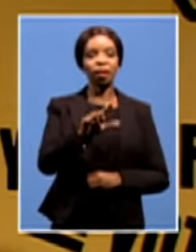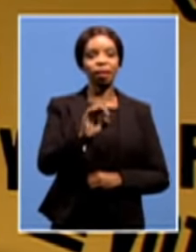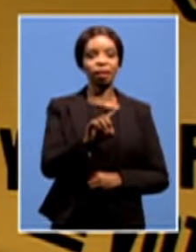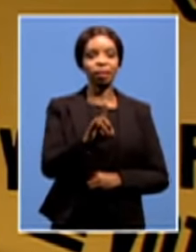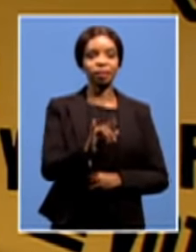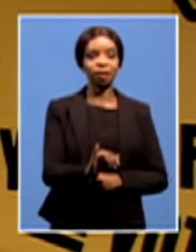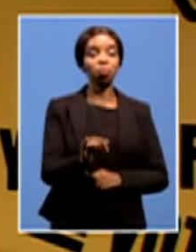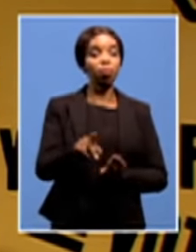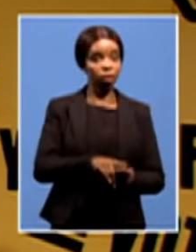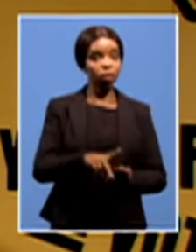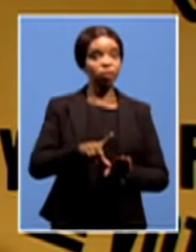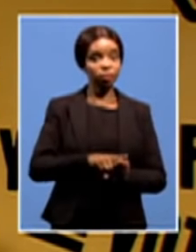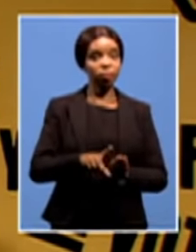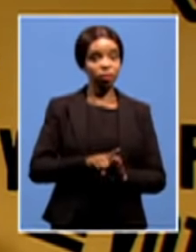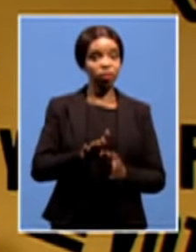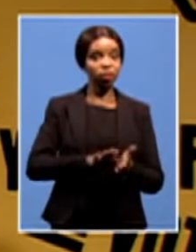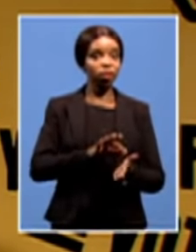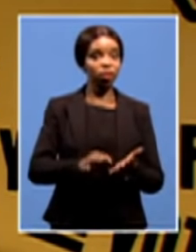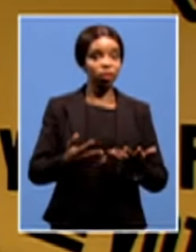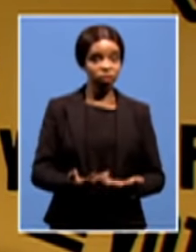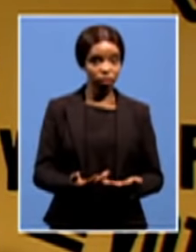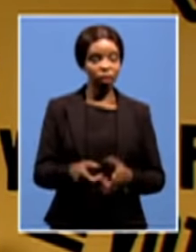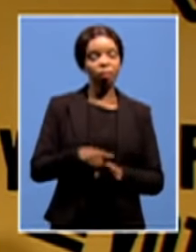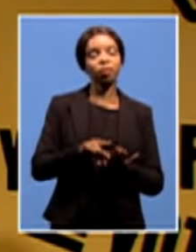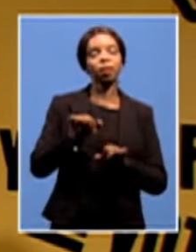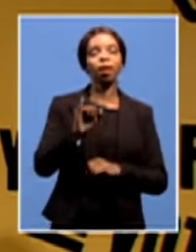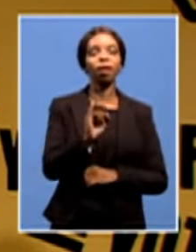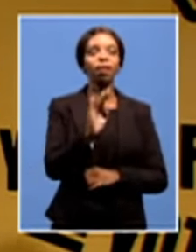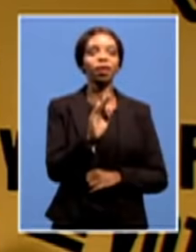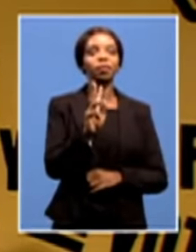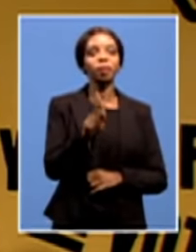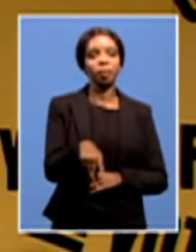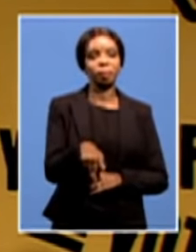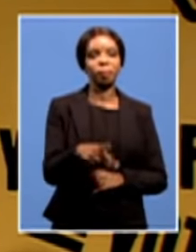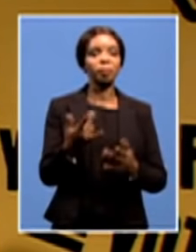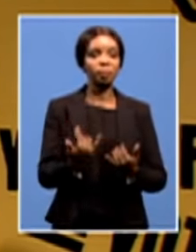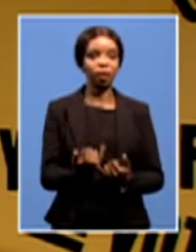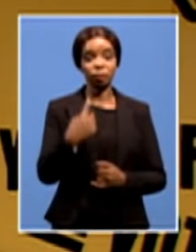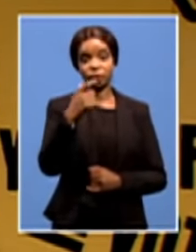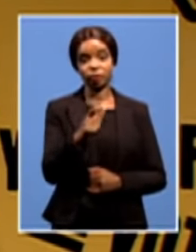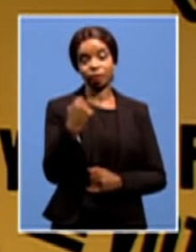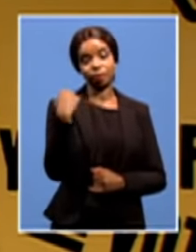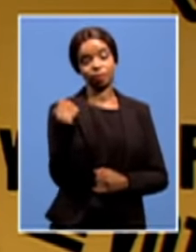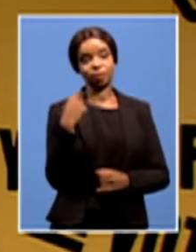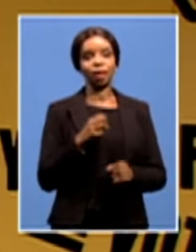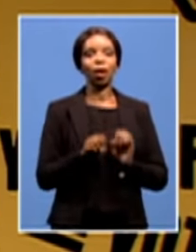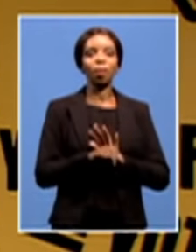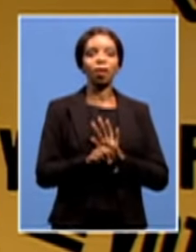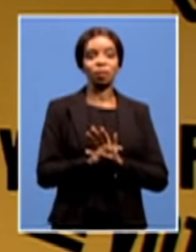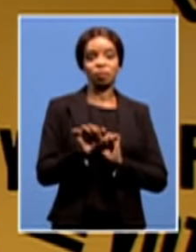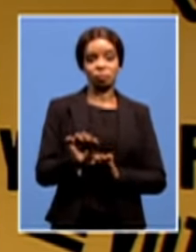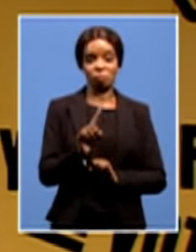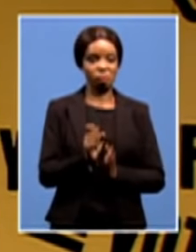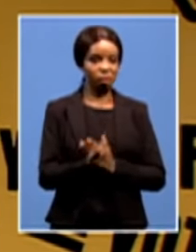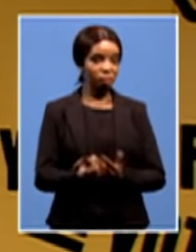and the participation of the IFP. And it's particularly timely after this weekend's manifesto launch by that